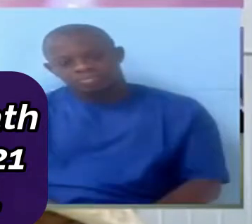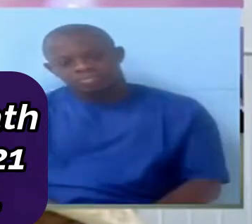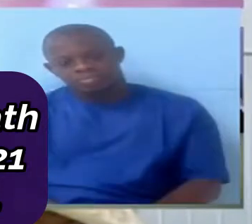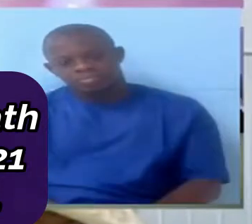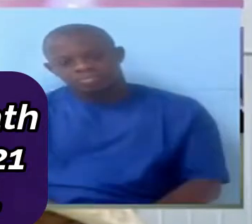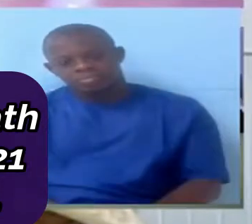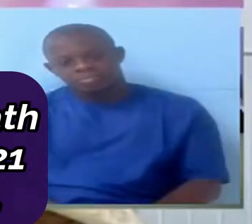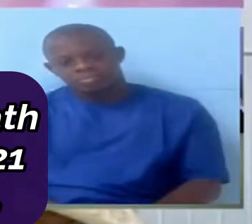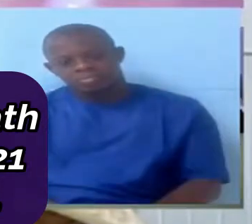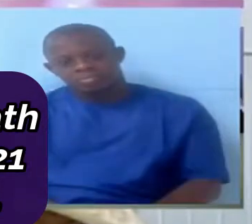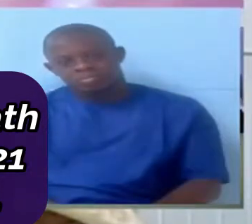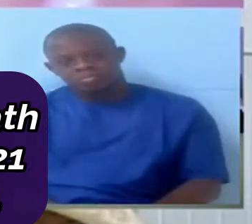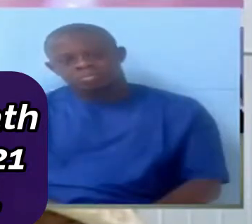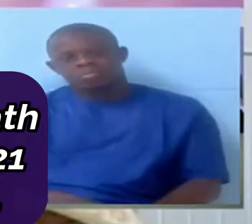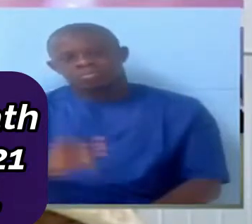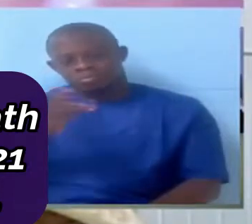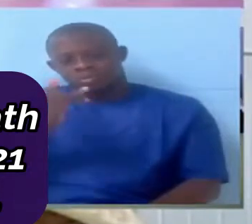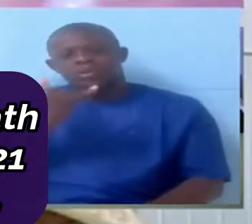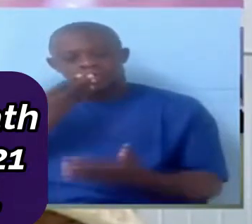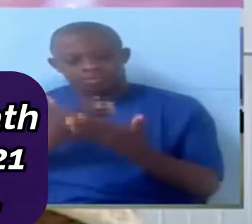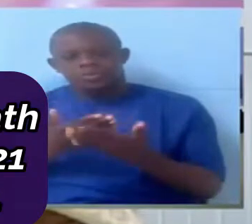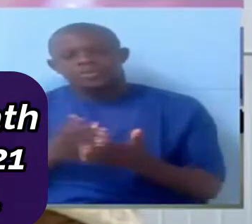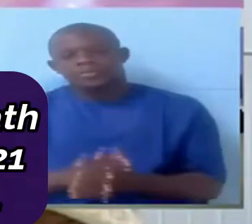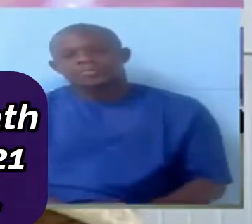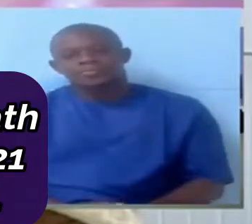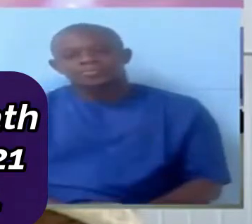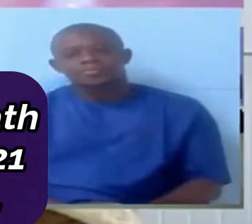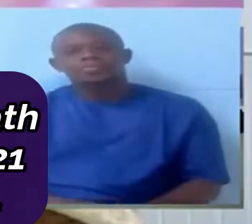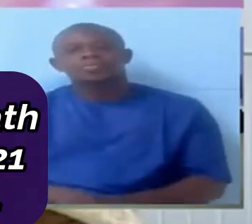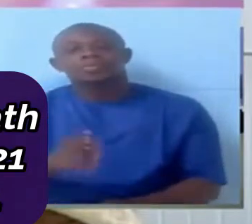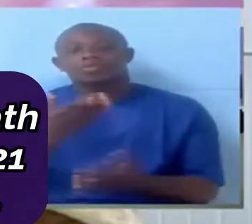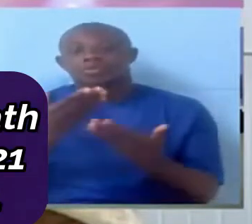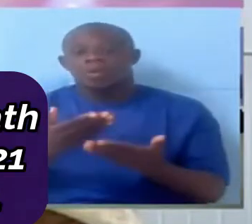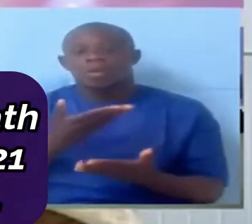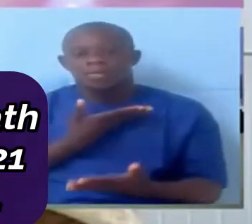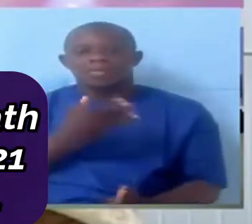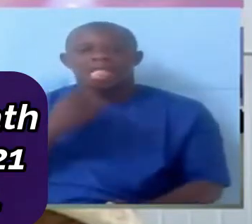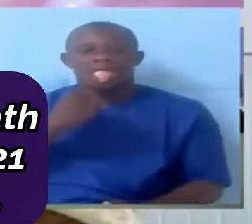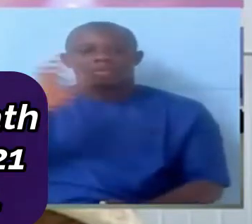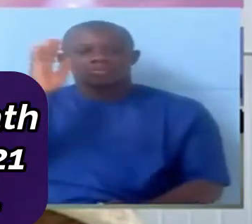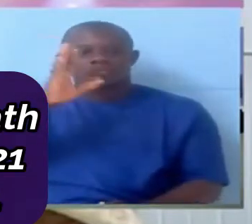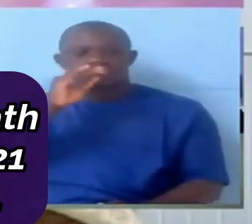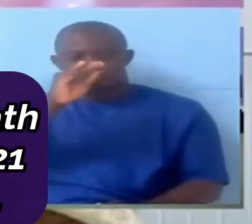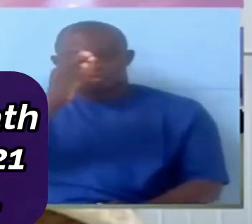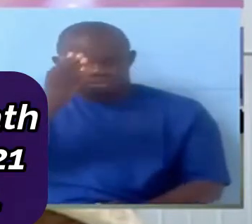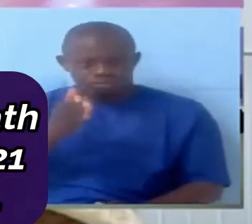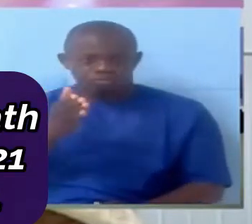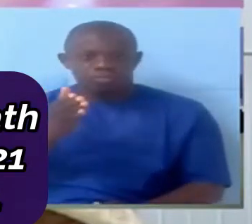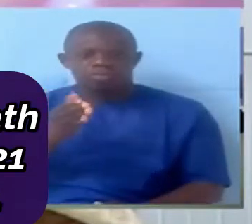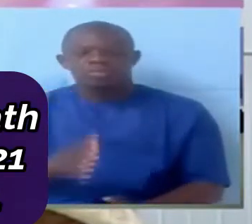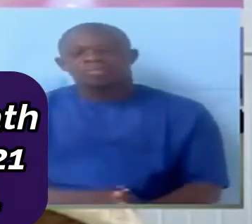I'm not saying we're not faulting him for being such a huge guy. But we are